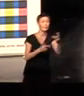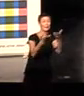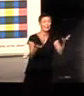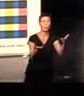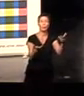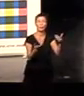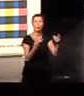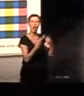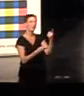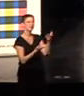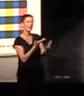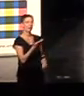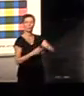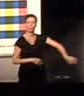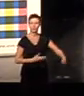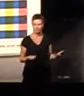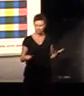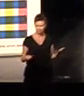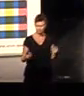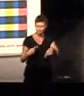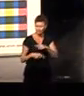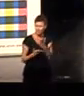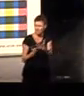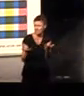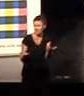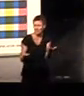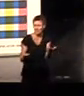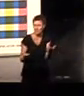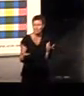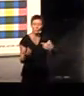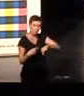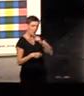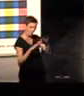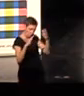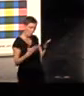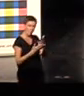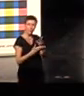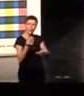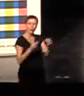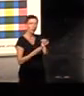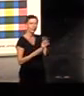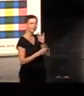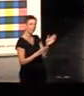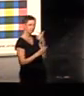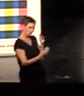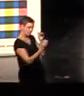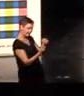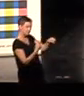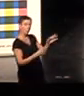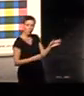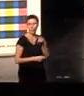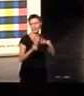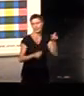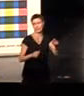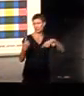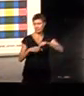equal than others zolang global eist economy desnoods niet al de people en zo de